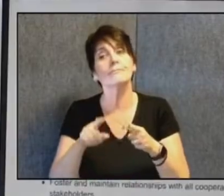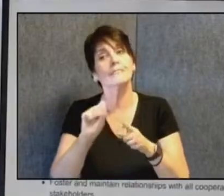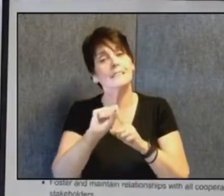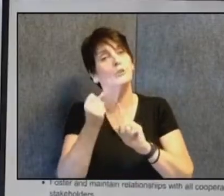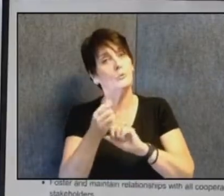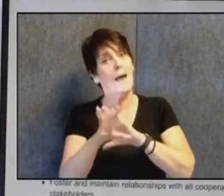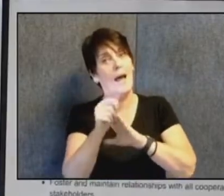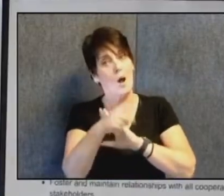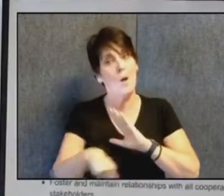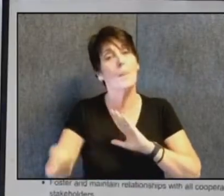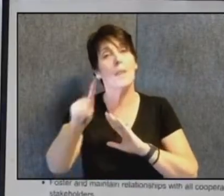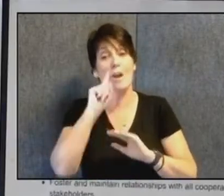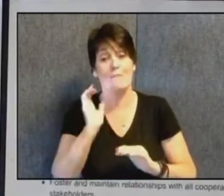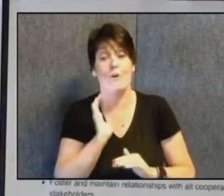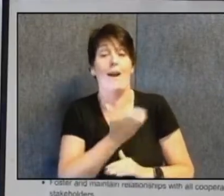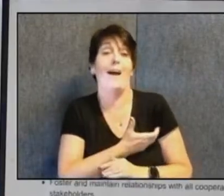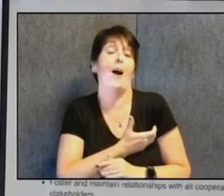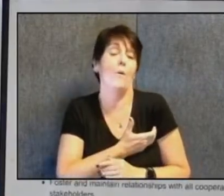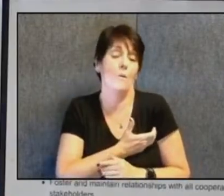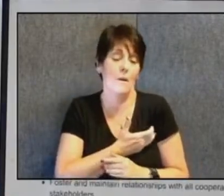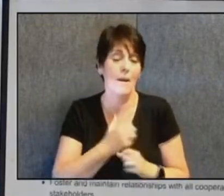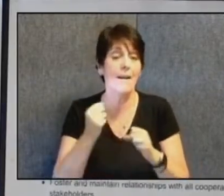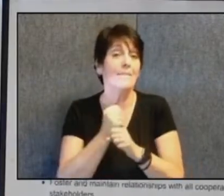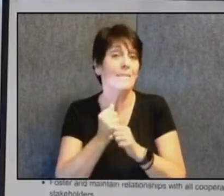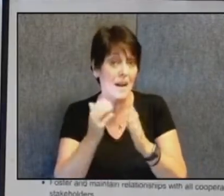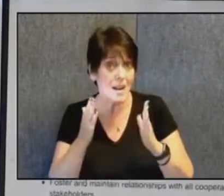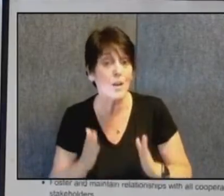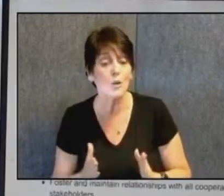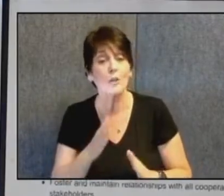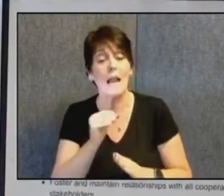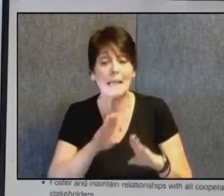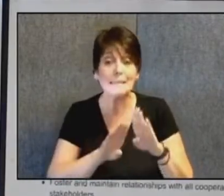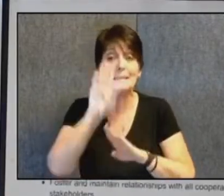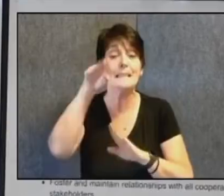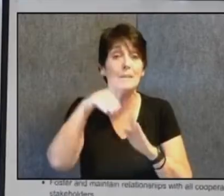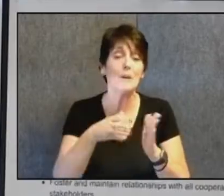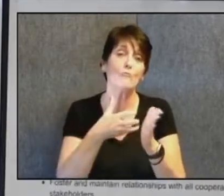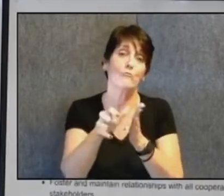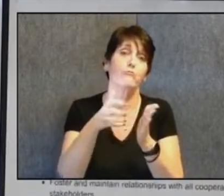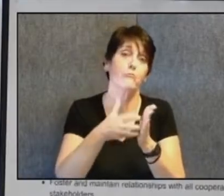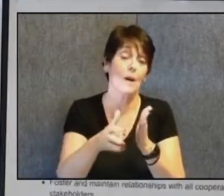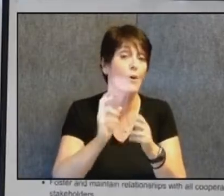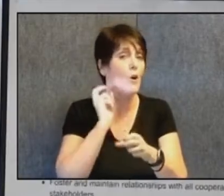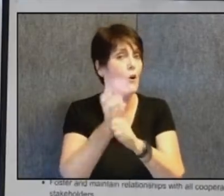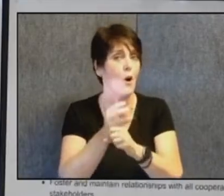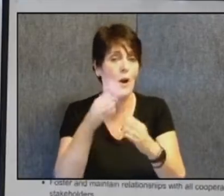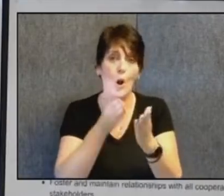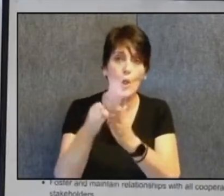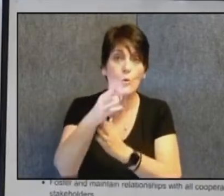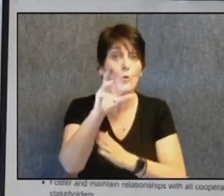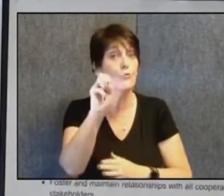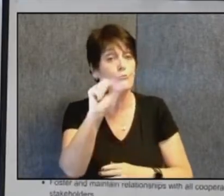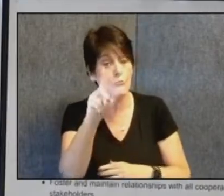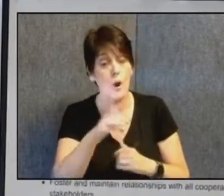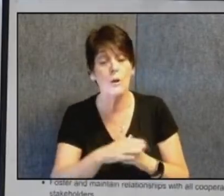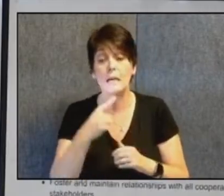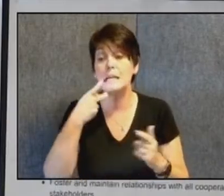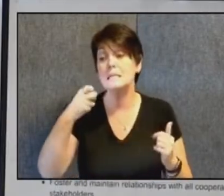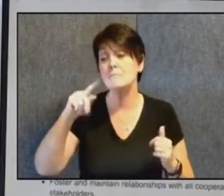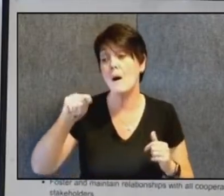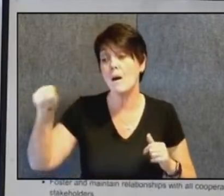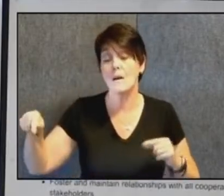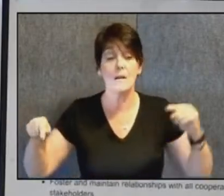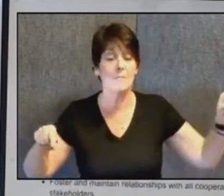there for the resources, as well as extremely steep and rugged terrain with very little road access. Right now, the spotting distance is